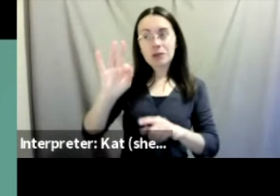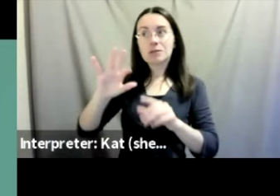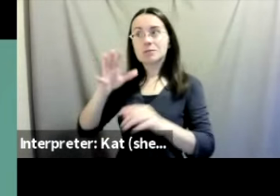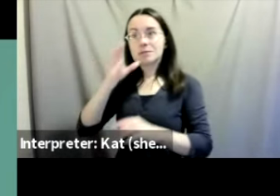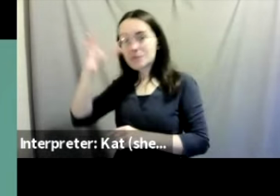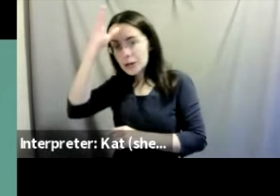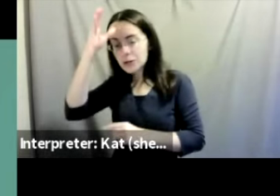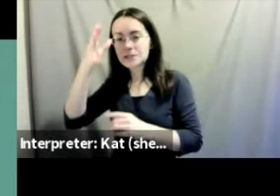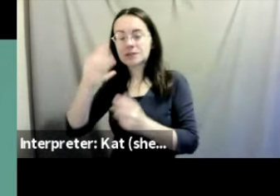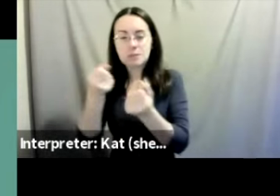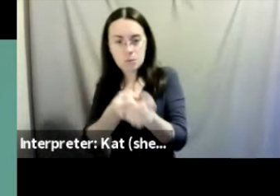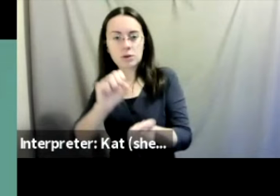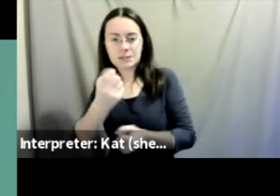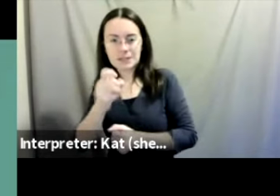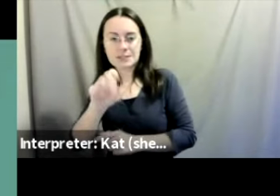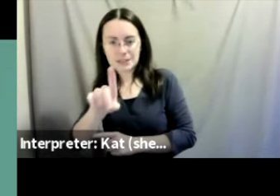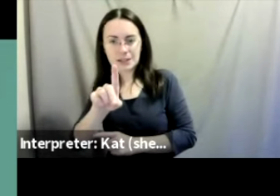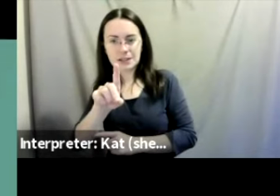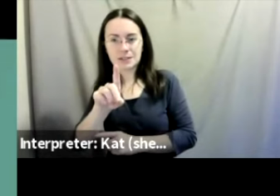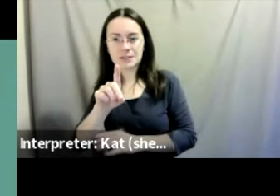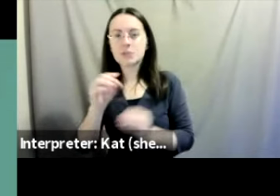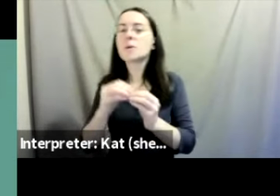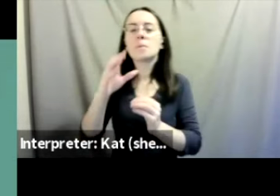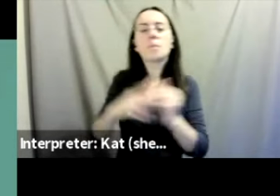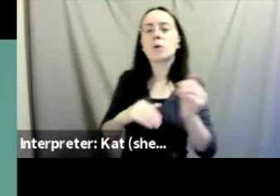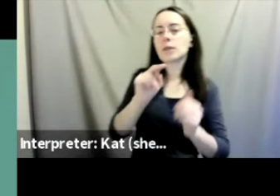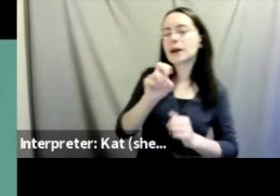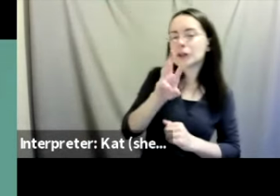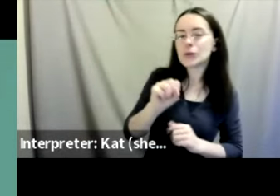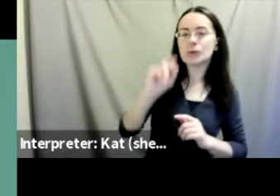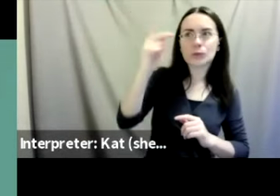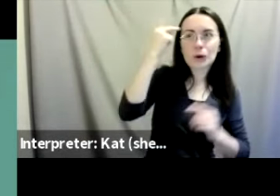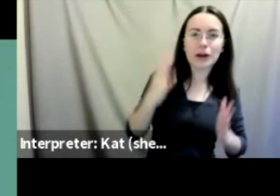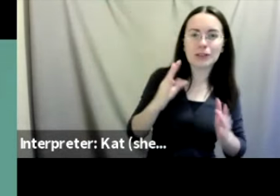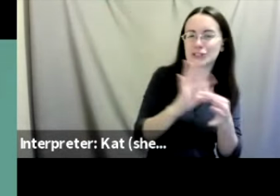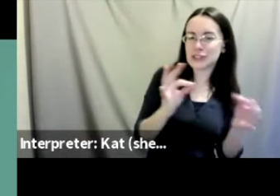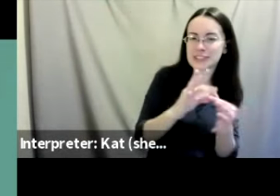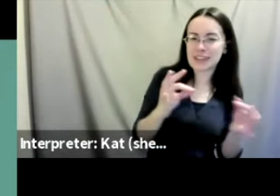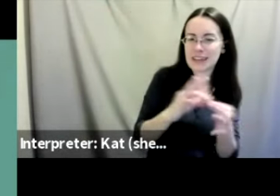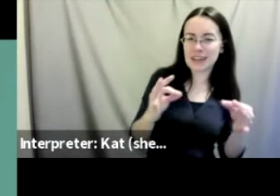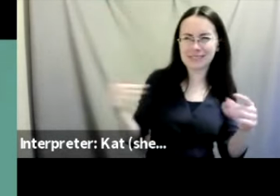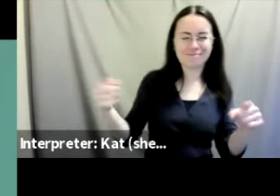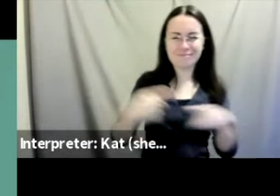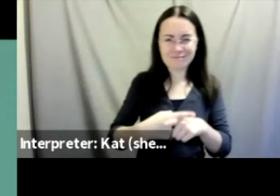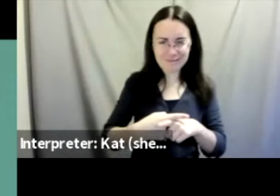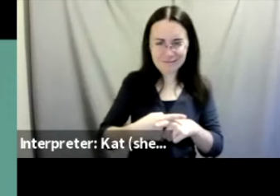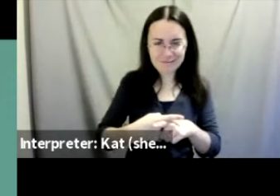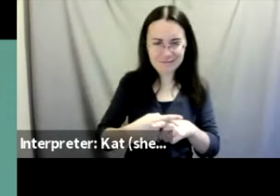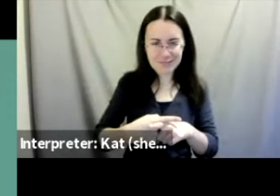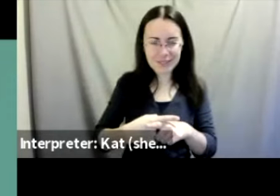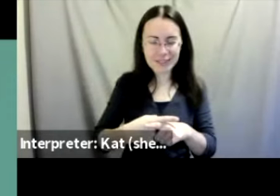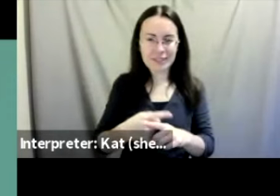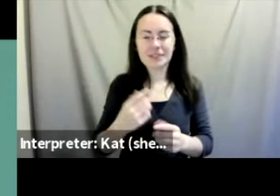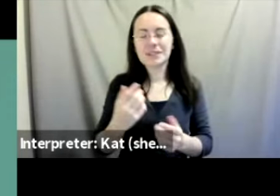supportive of sex ed than like the news or politicians would lead us to believe. Not everyone agrees on what things should be